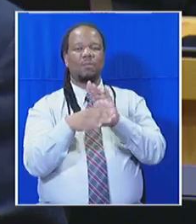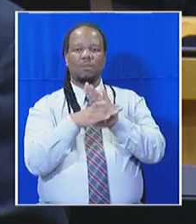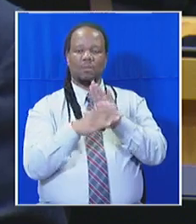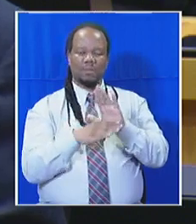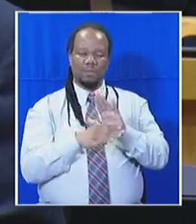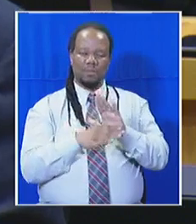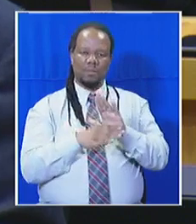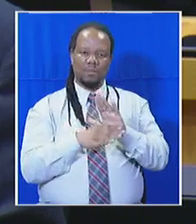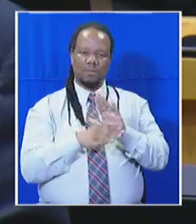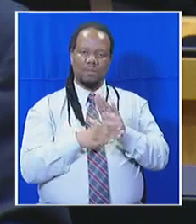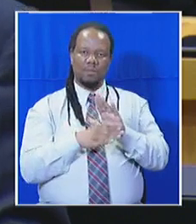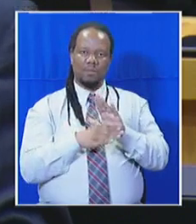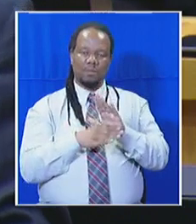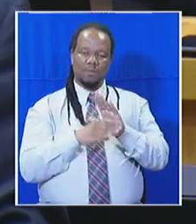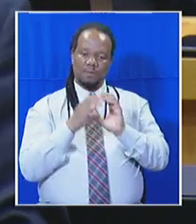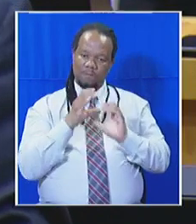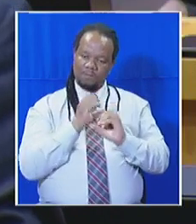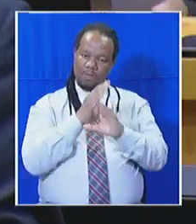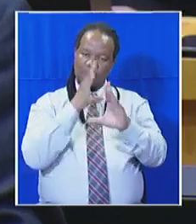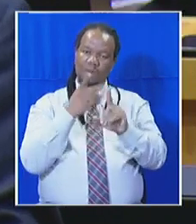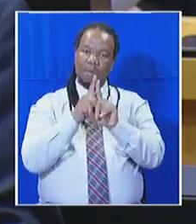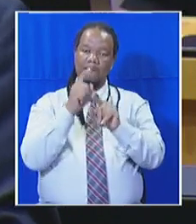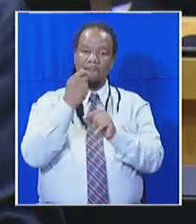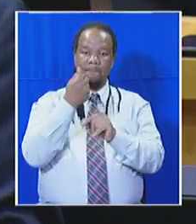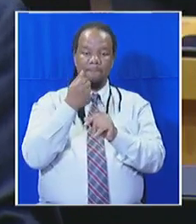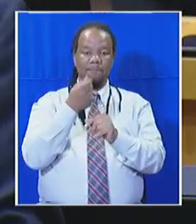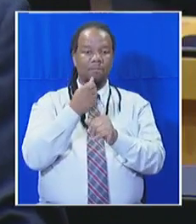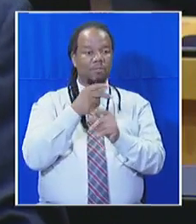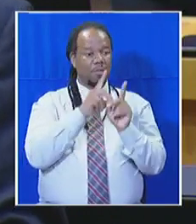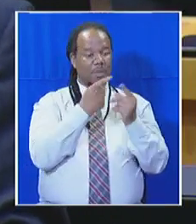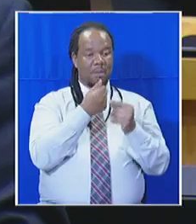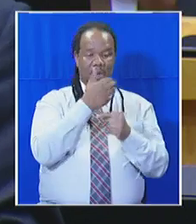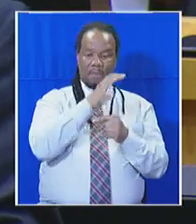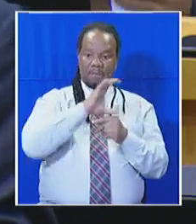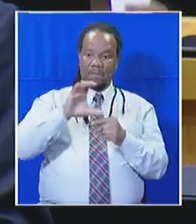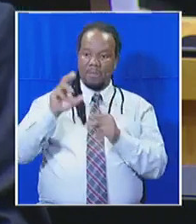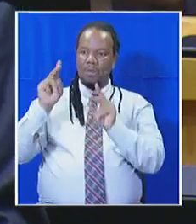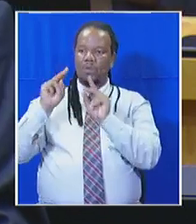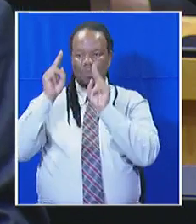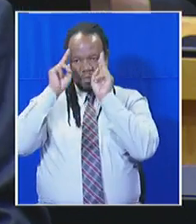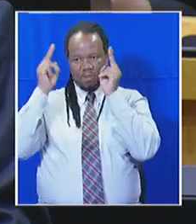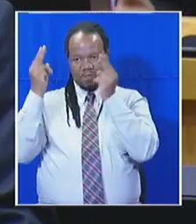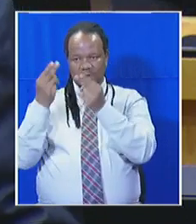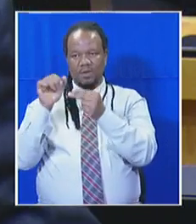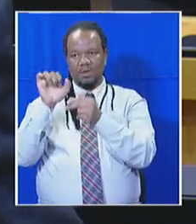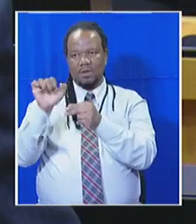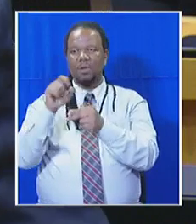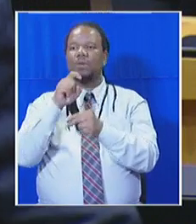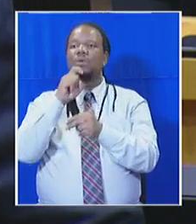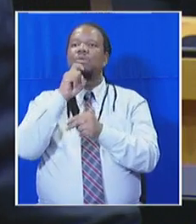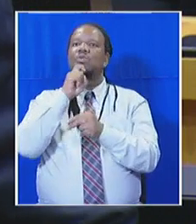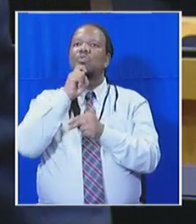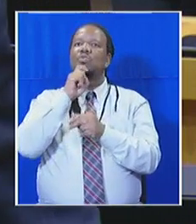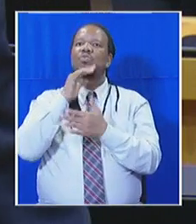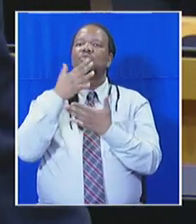this, even the fact that the money we give to universities, how is it being used to advance an